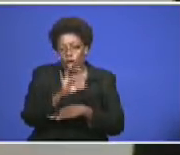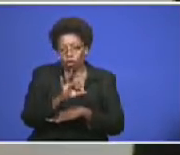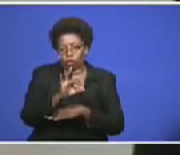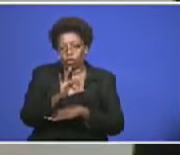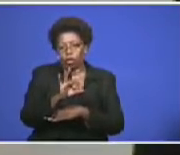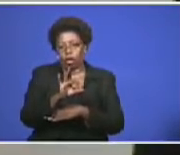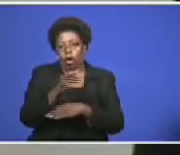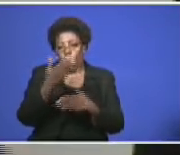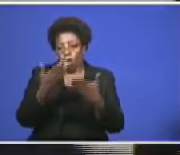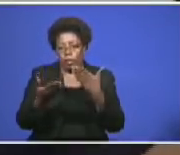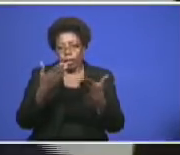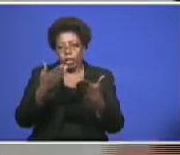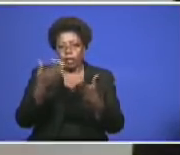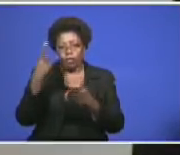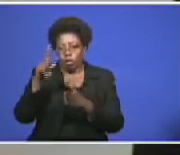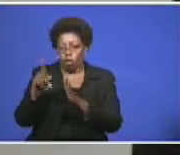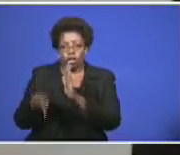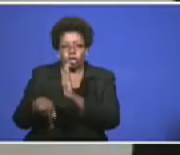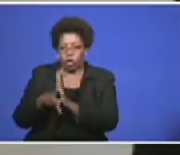a battle for soccer.